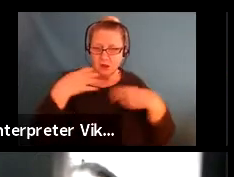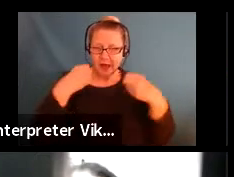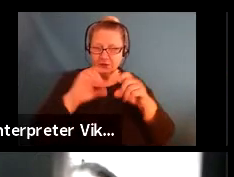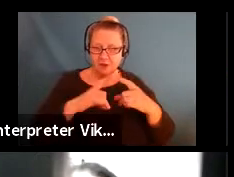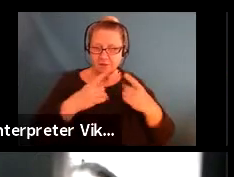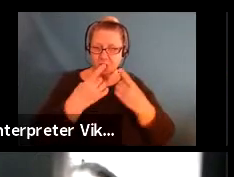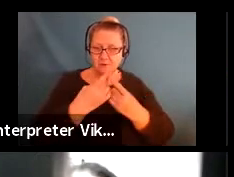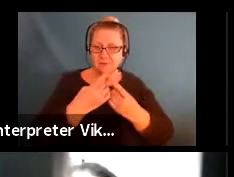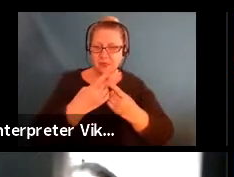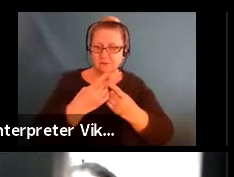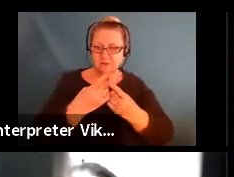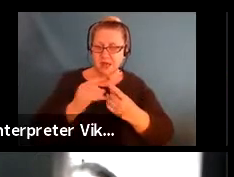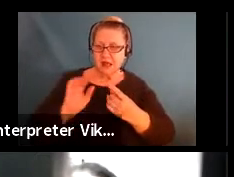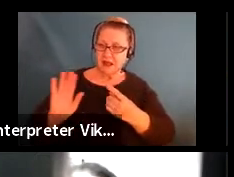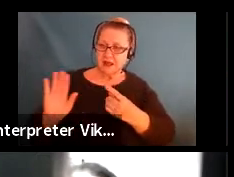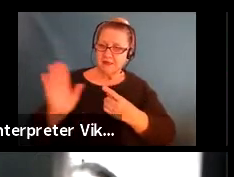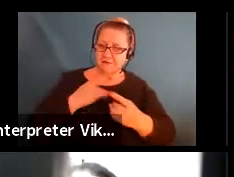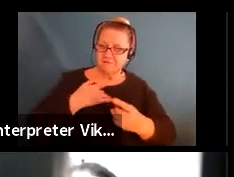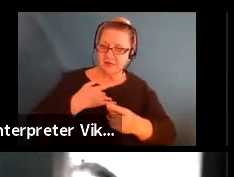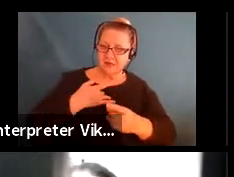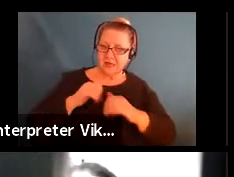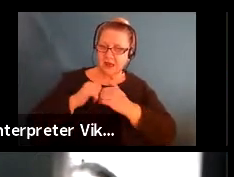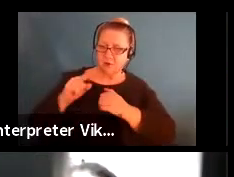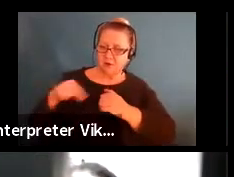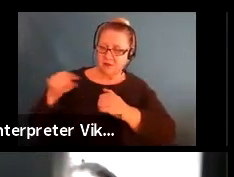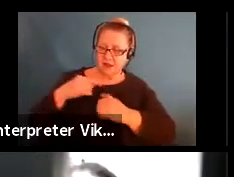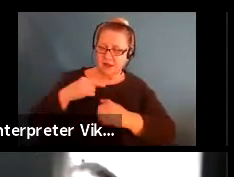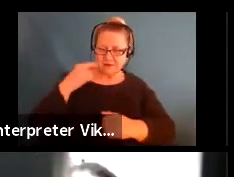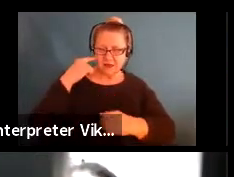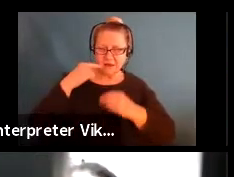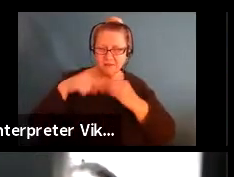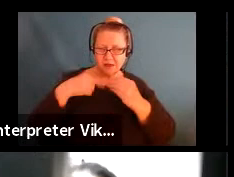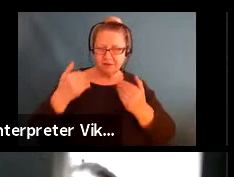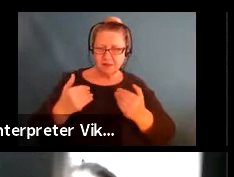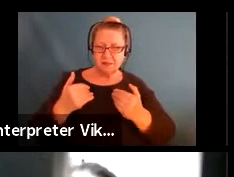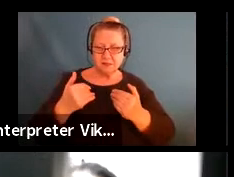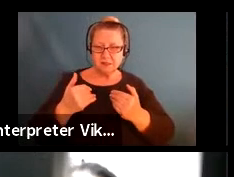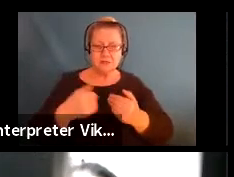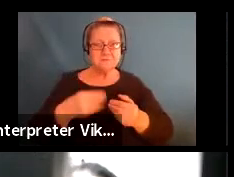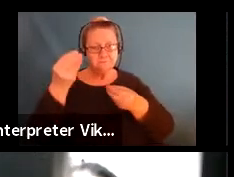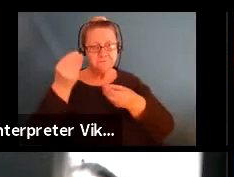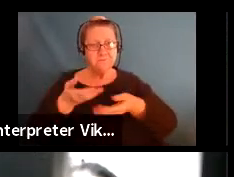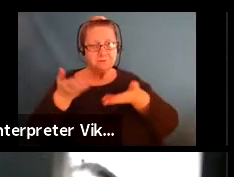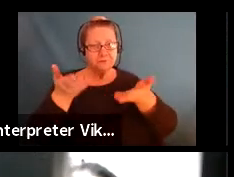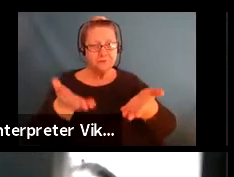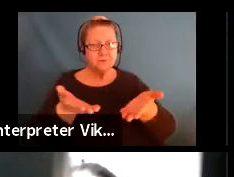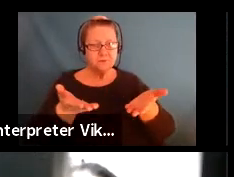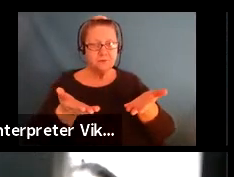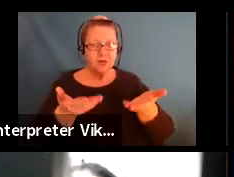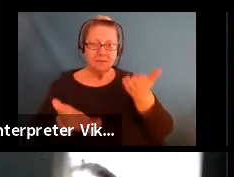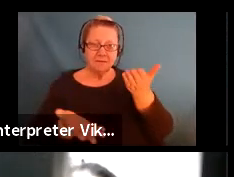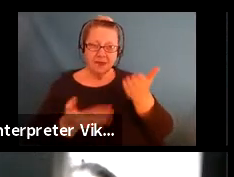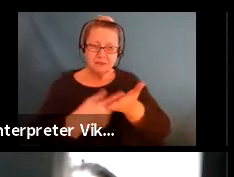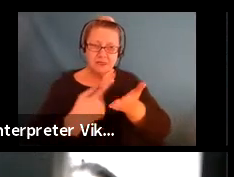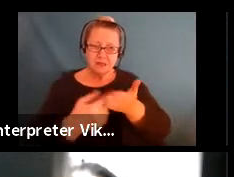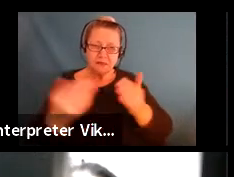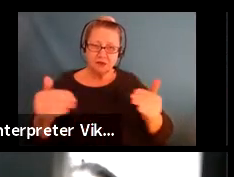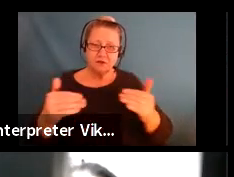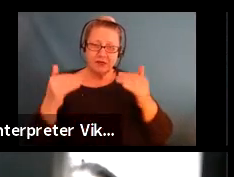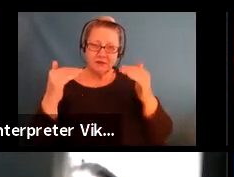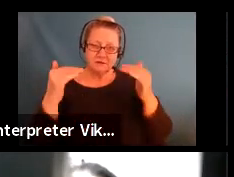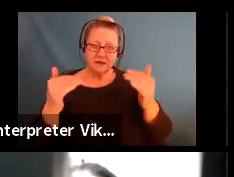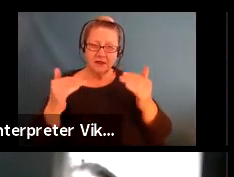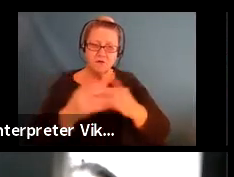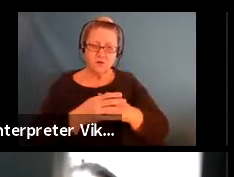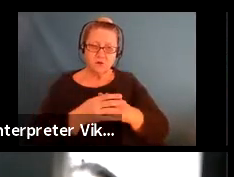just give you their perspective on sort of how they're thinking about this and how they'll take this layer of recommendations and take that to the next level. And I think we'll want to